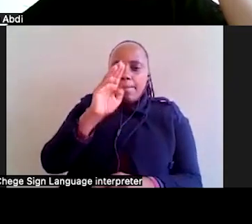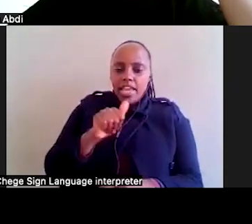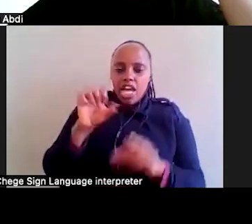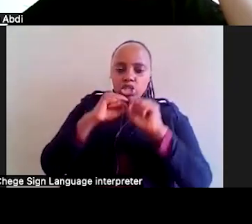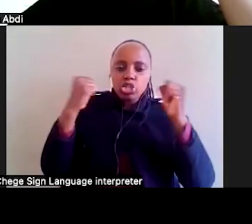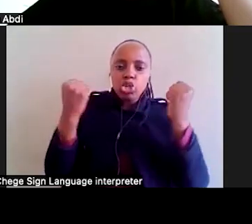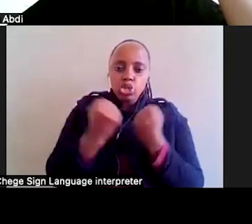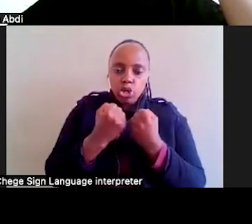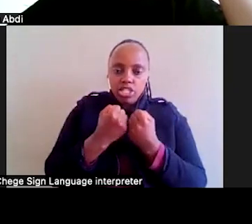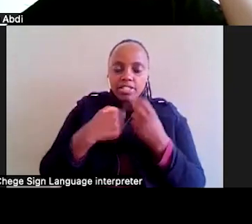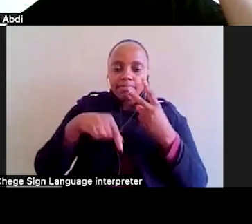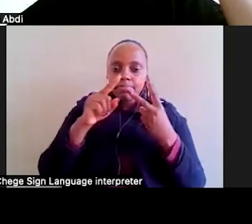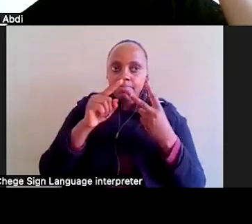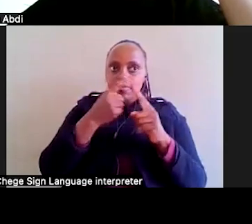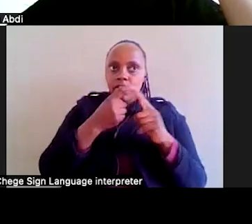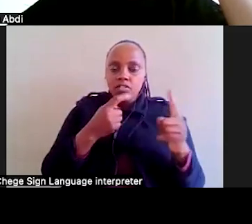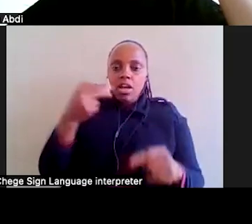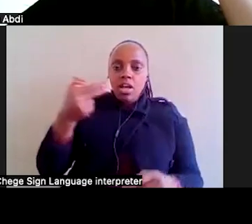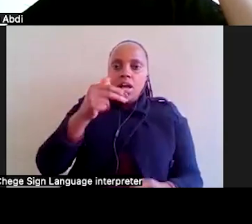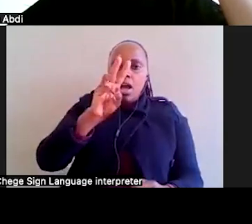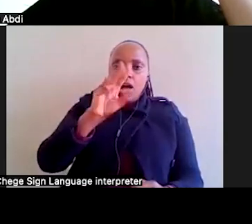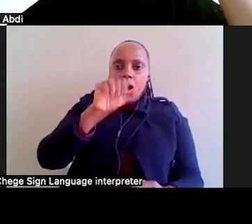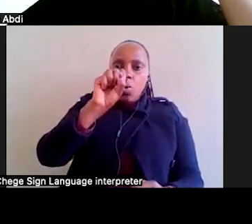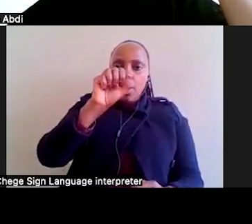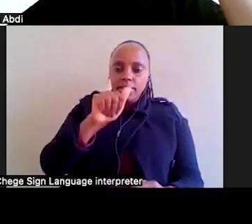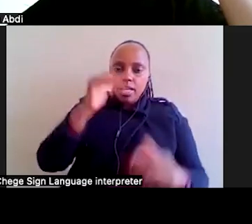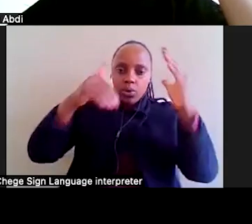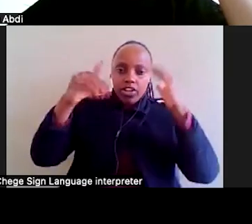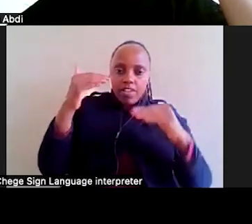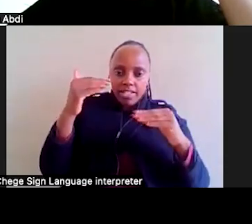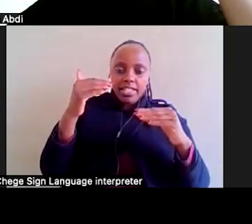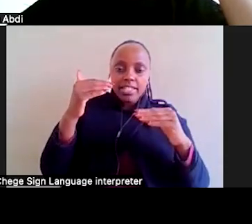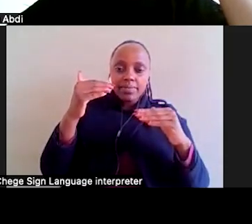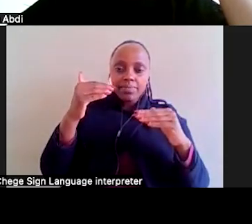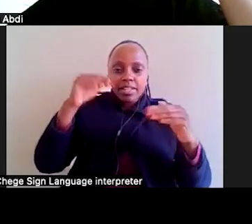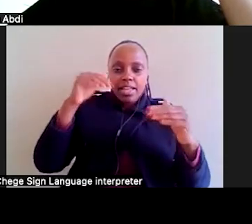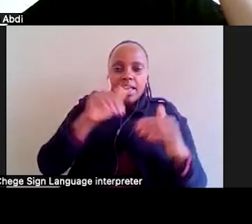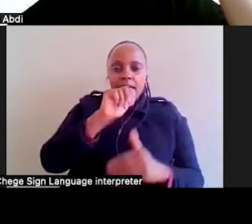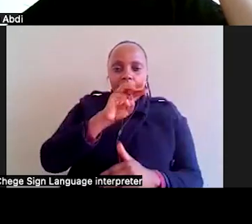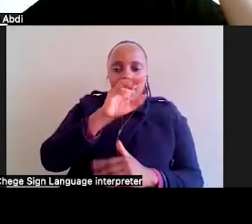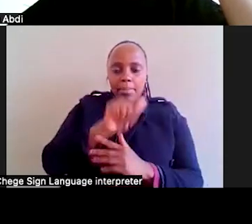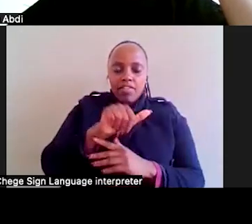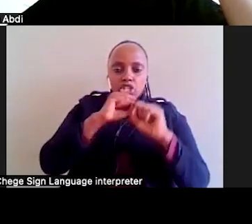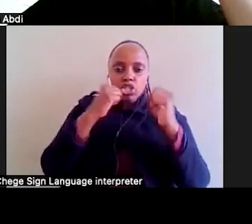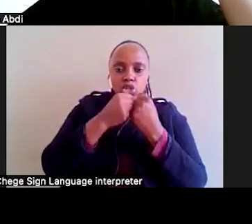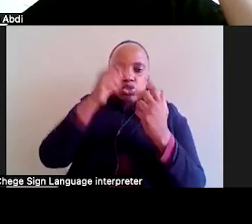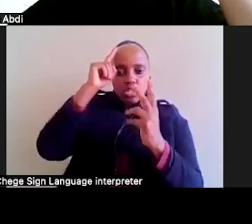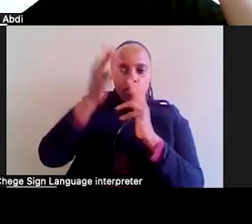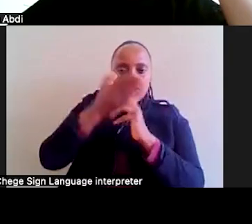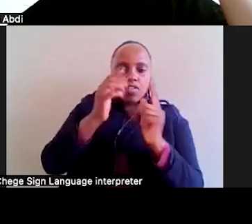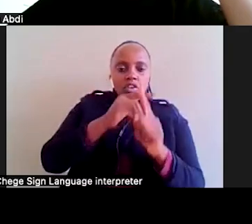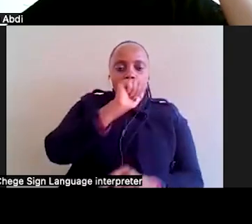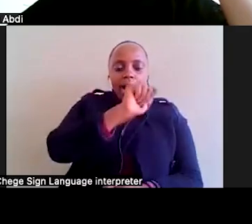sociology from Hawassa University and an MA in social psychology from Addis